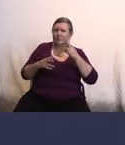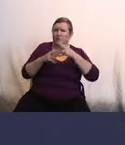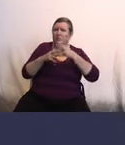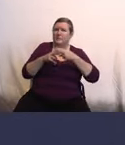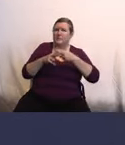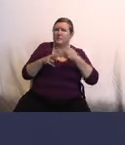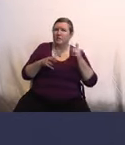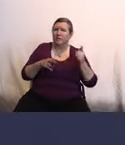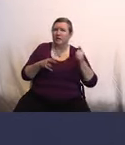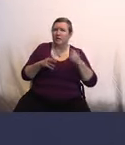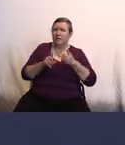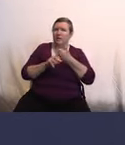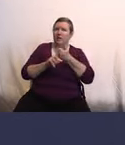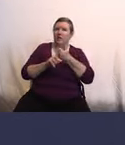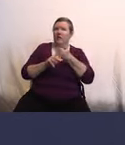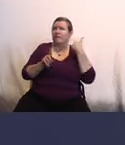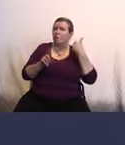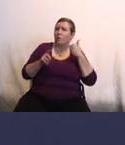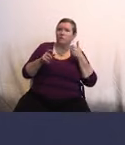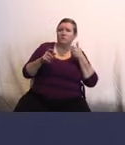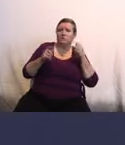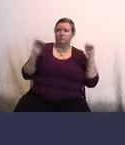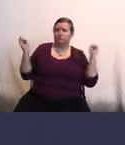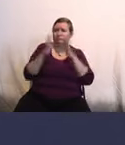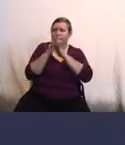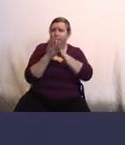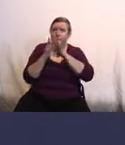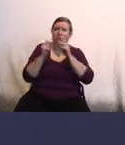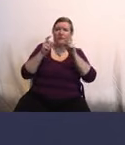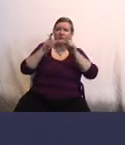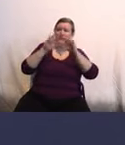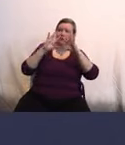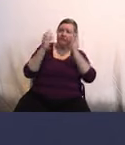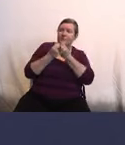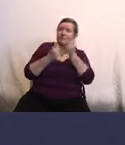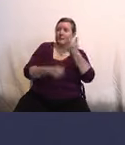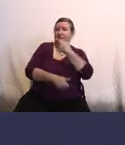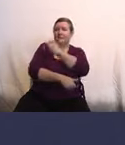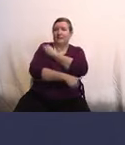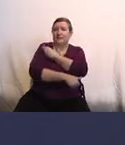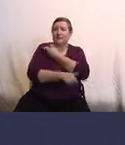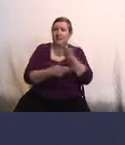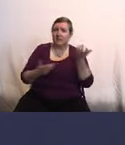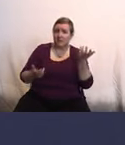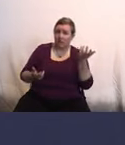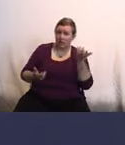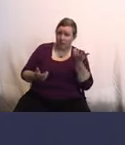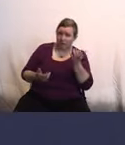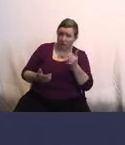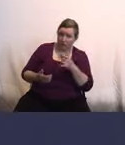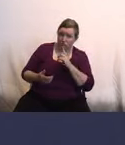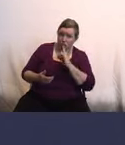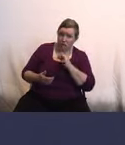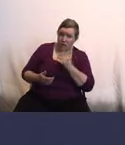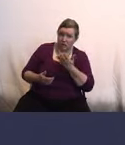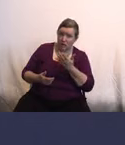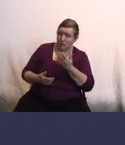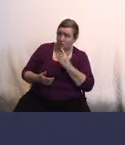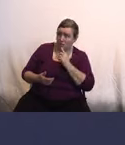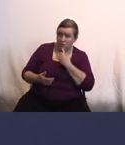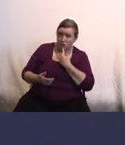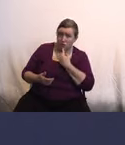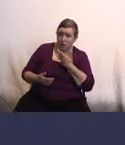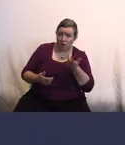avoiding crowds, getting family members vaccinated. How much of an issue is this in terms of the vulnerability of very, very young